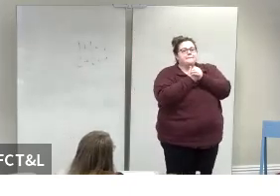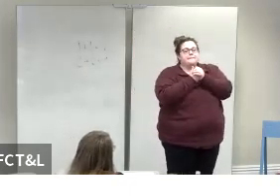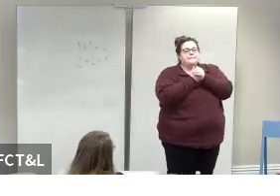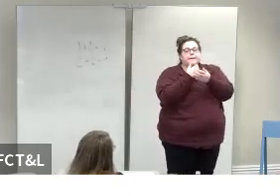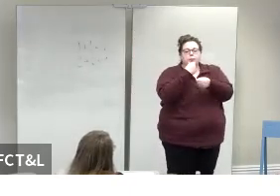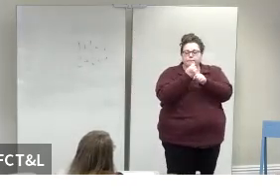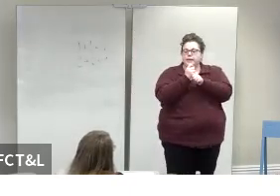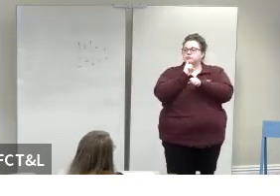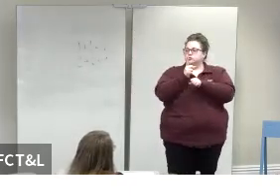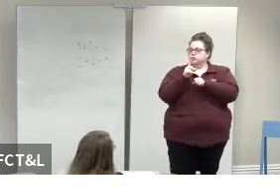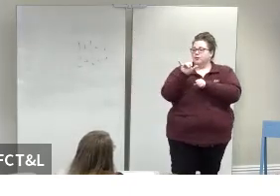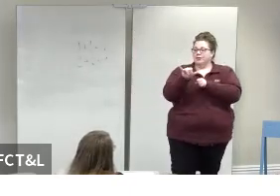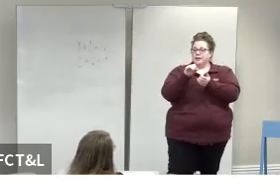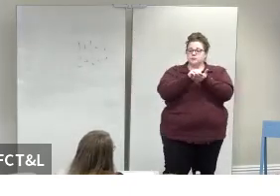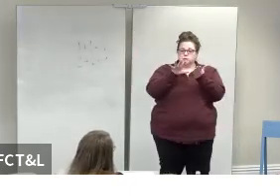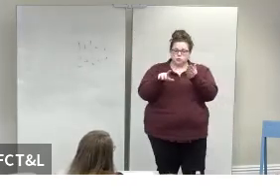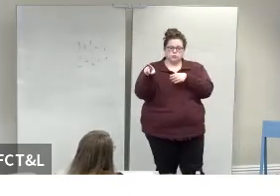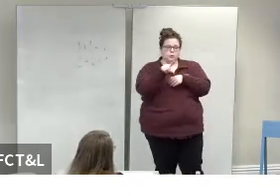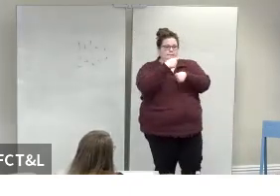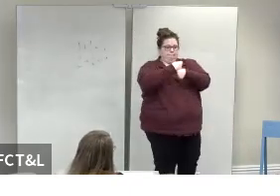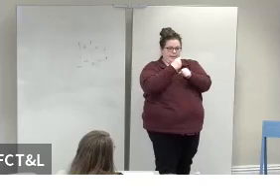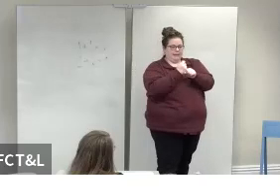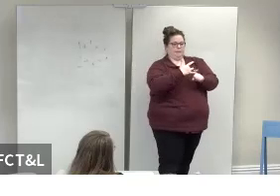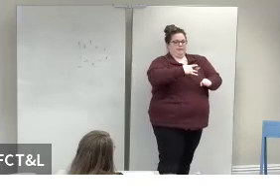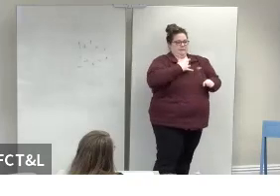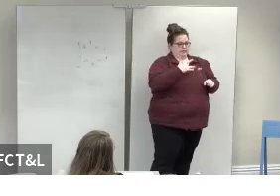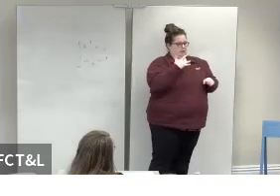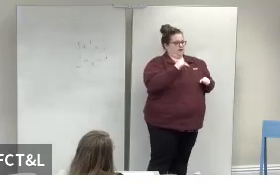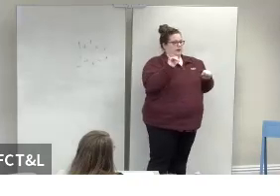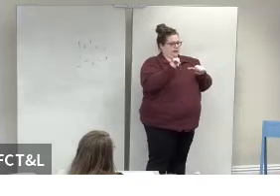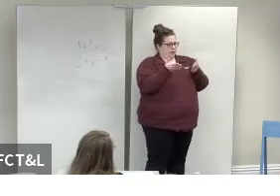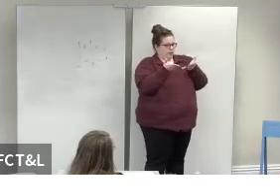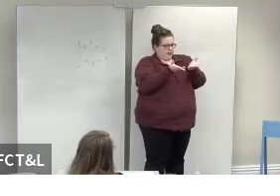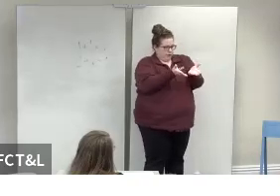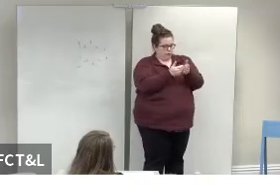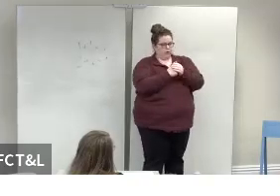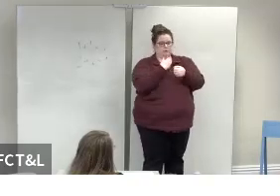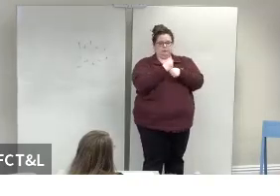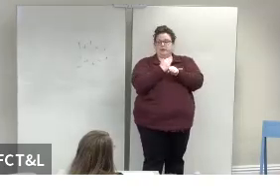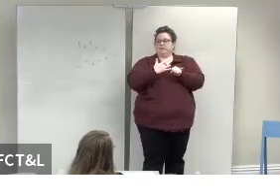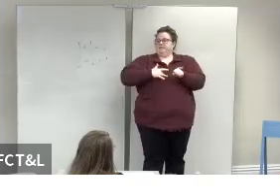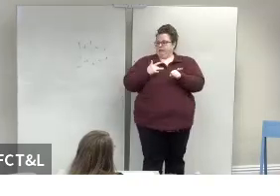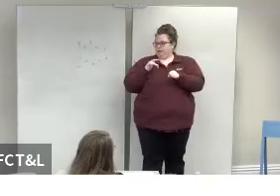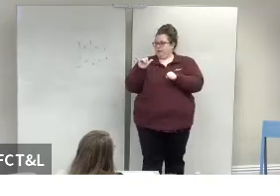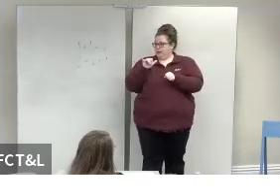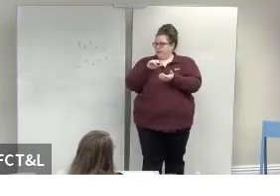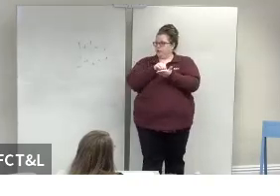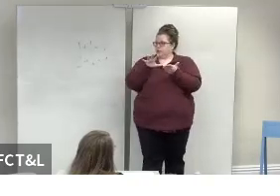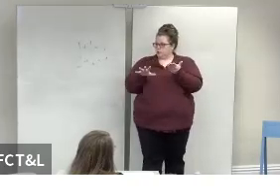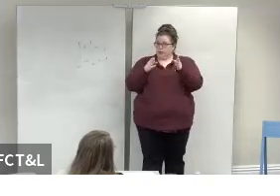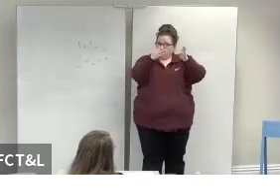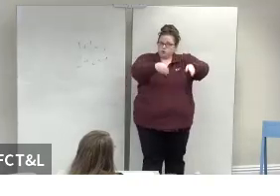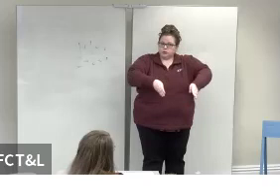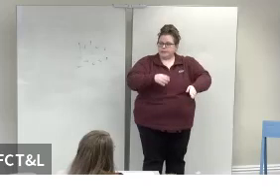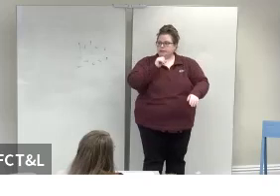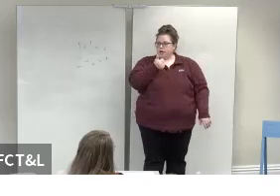and we hear all those sorts of comments, but that's not the reason they're up front. It's for access. So try to make them feel like they're present and